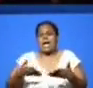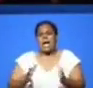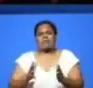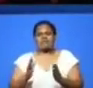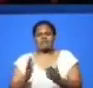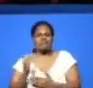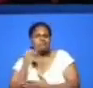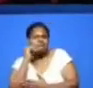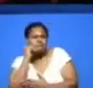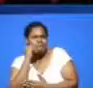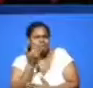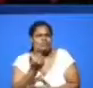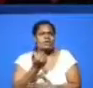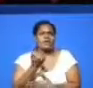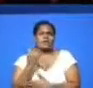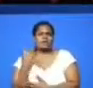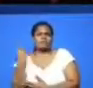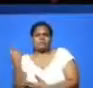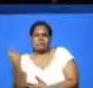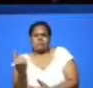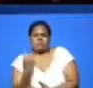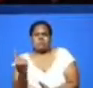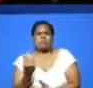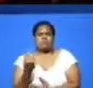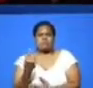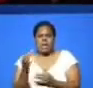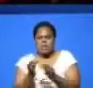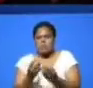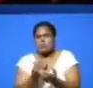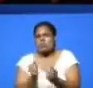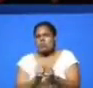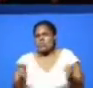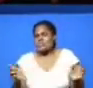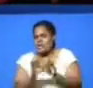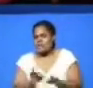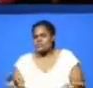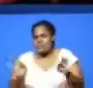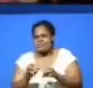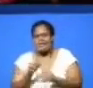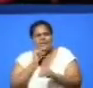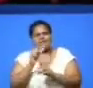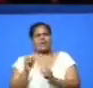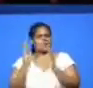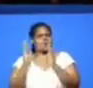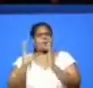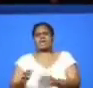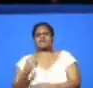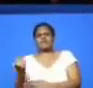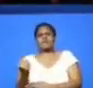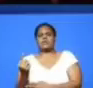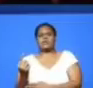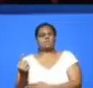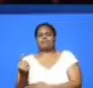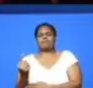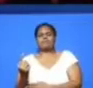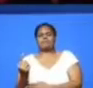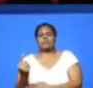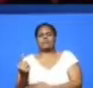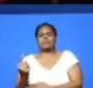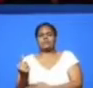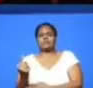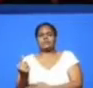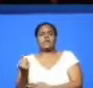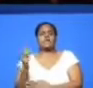ashamed, he will not leave you there. God loves you too much to leave you the same way he finds